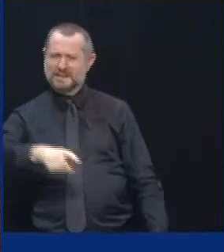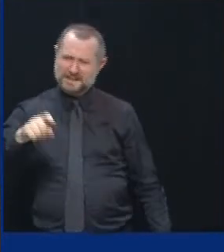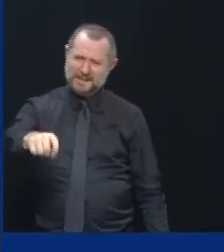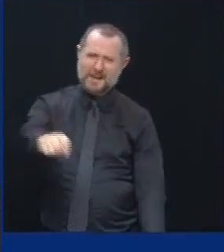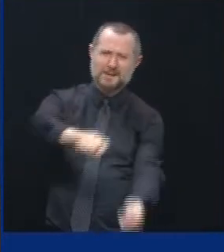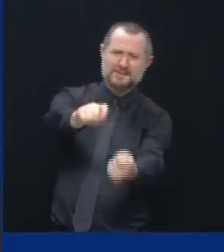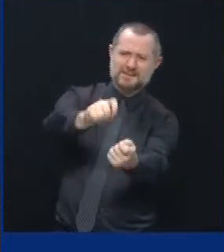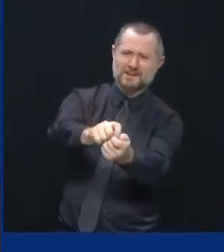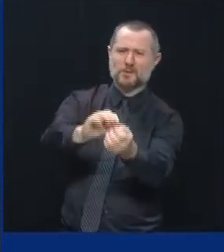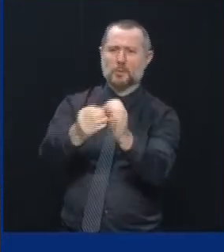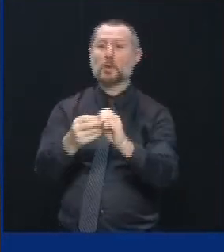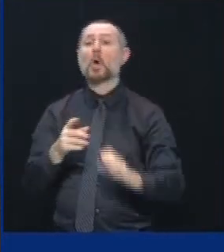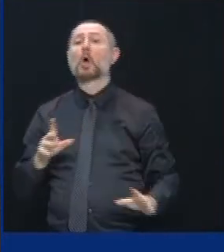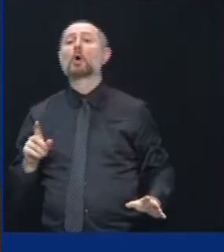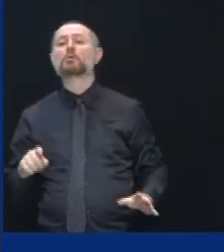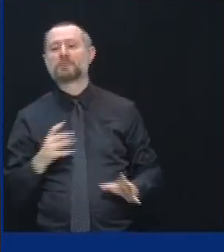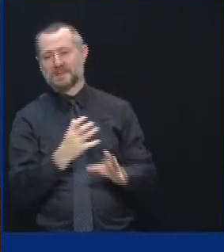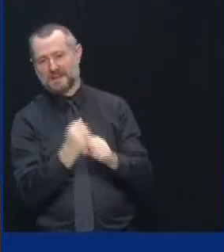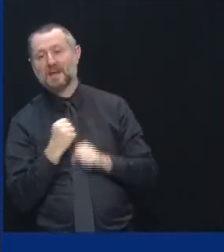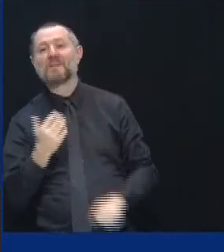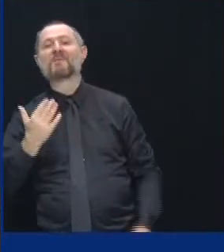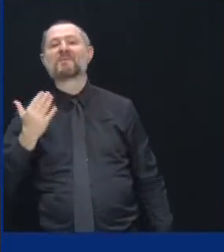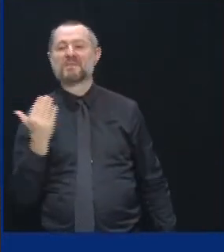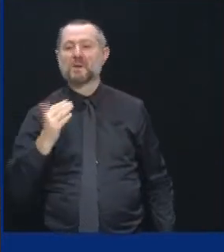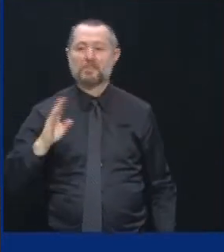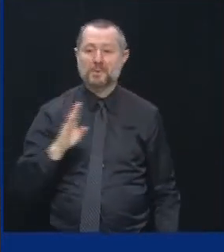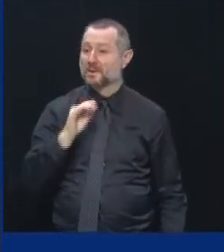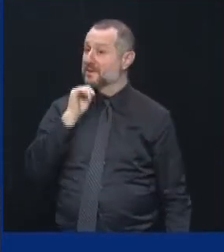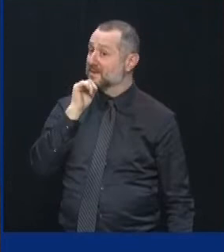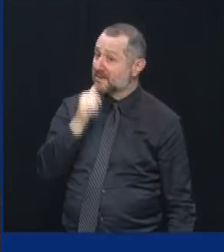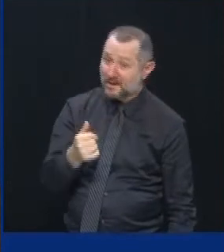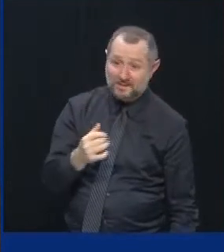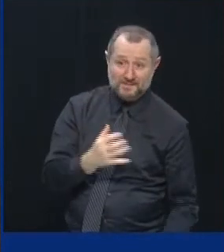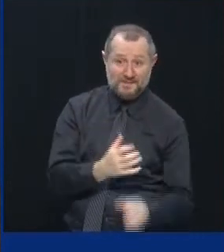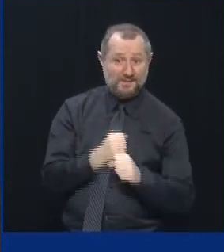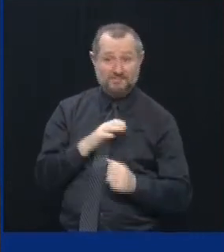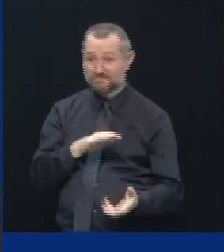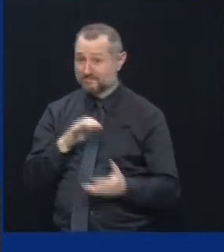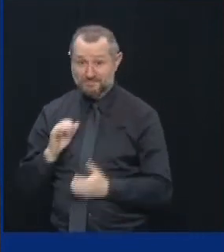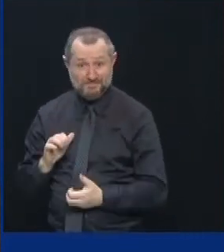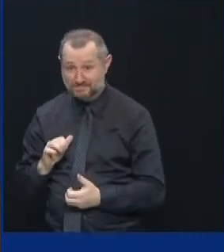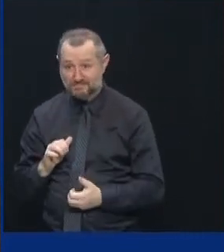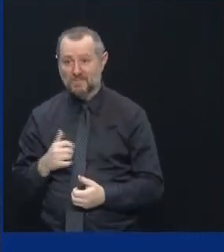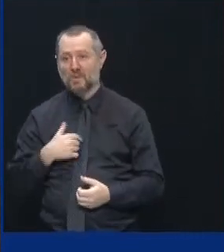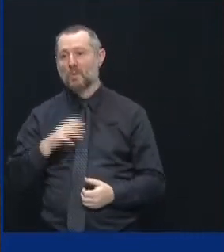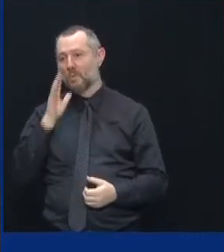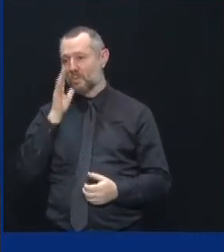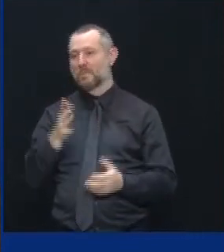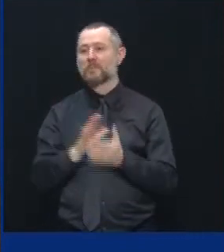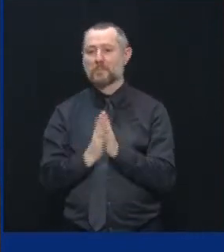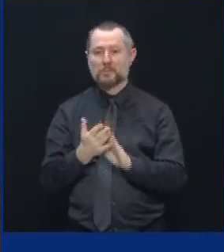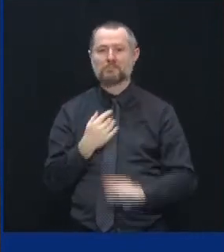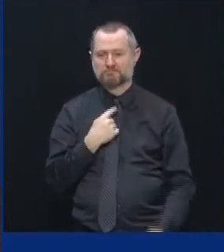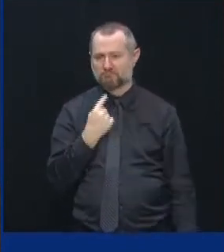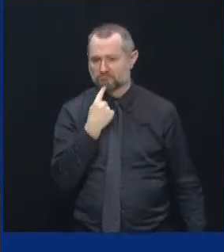get. And if we don't get $15 billion, I will be disappointed, and I don't think it will be